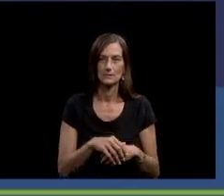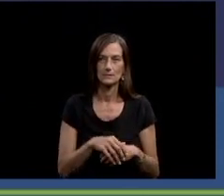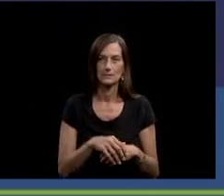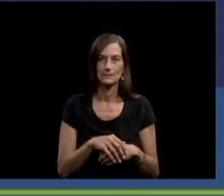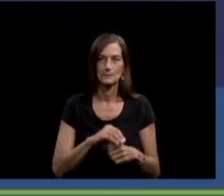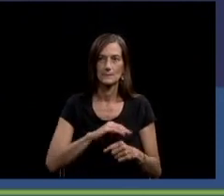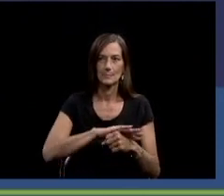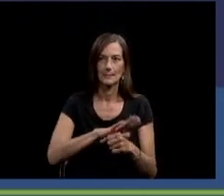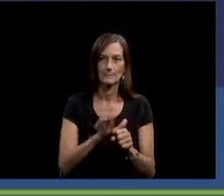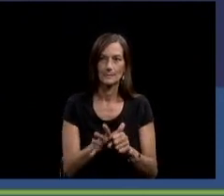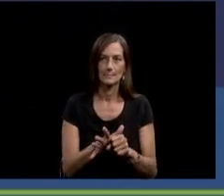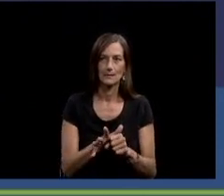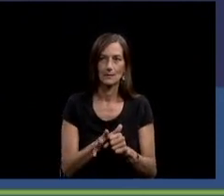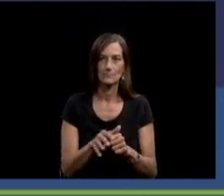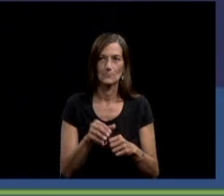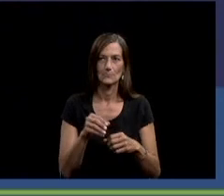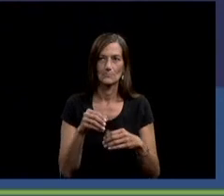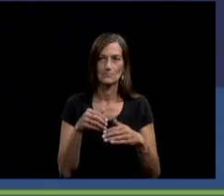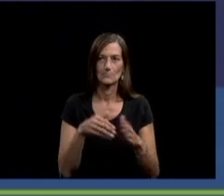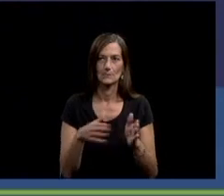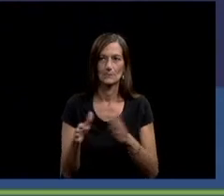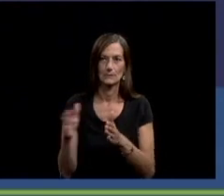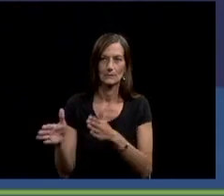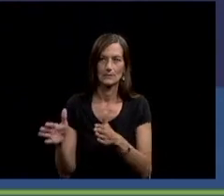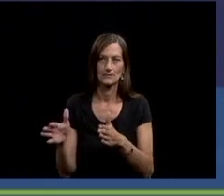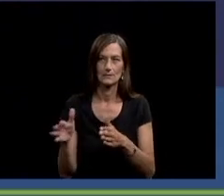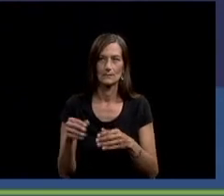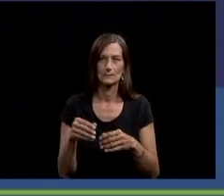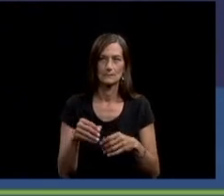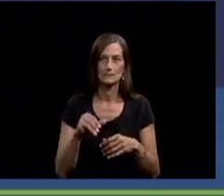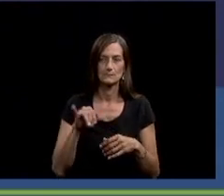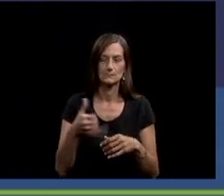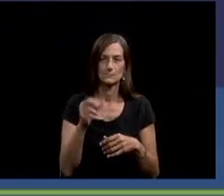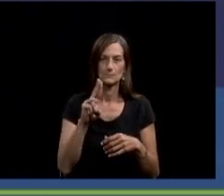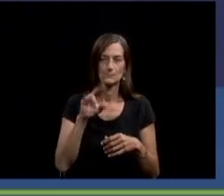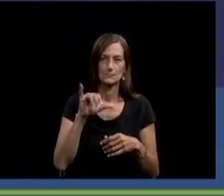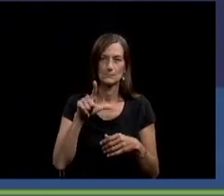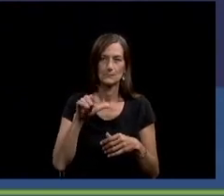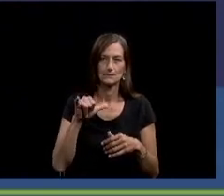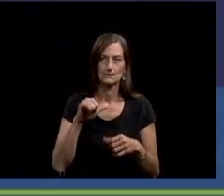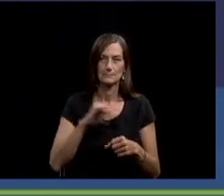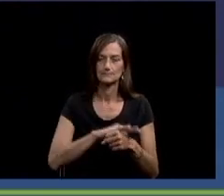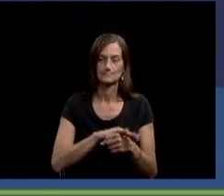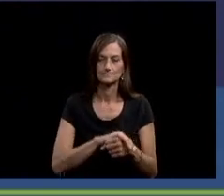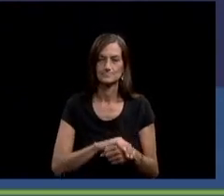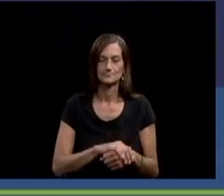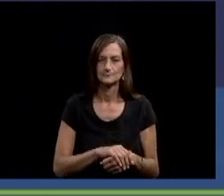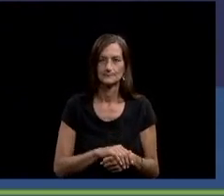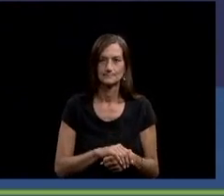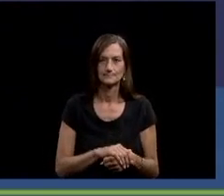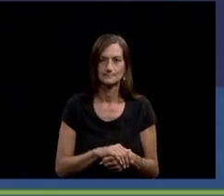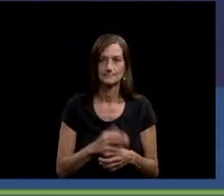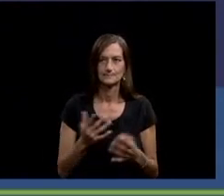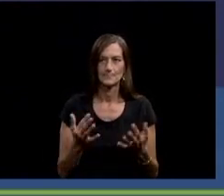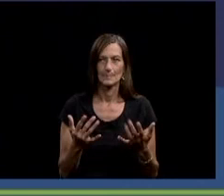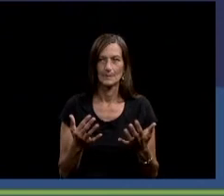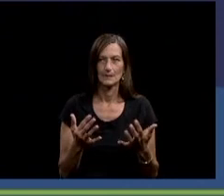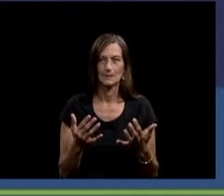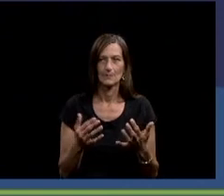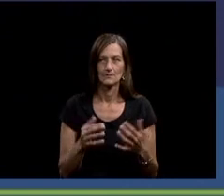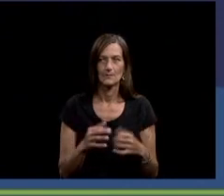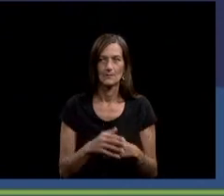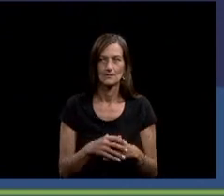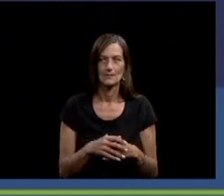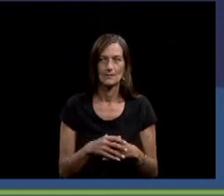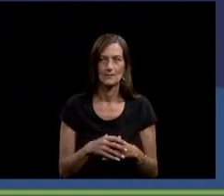July Academy. Due to COVID, we're backed up a couple of months, but we're working with one of the staff members out at San Jose